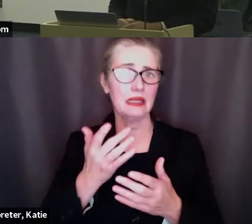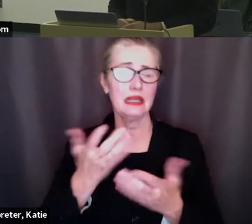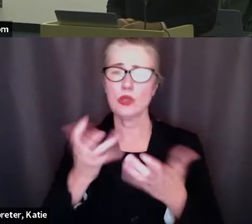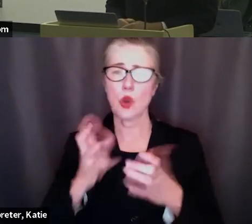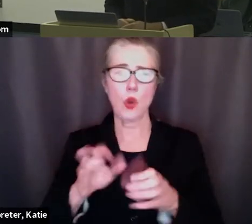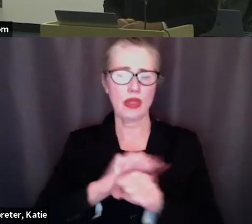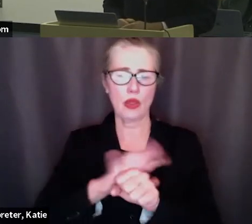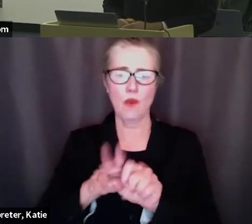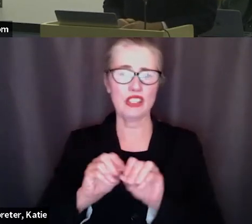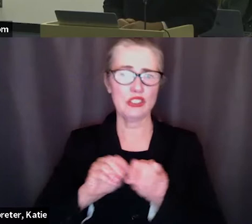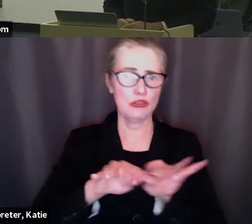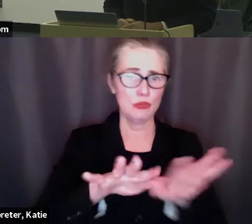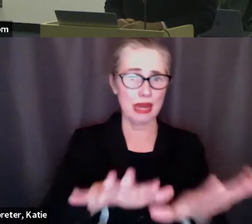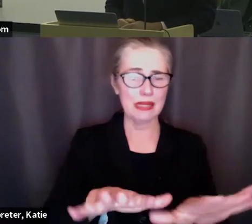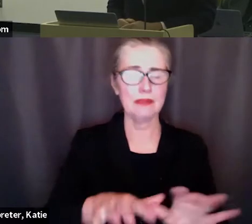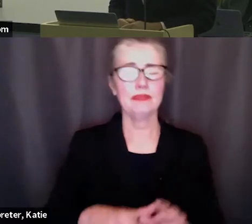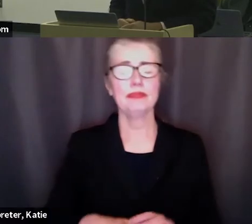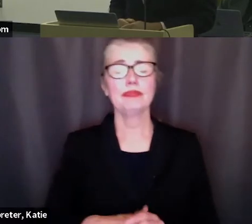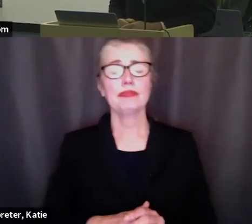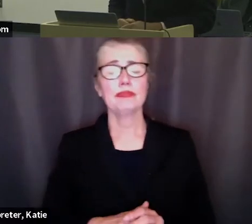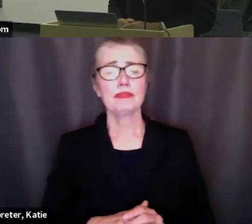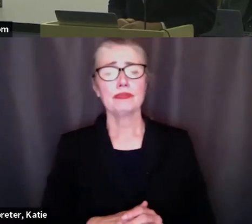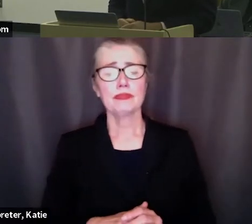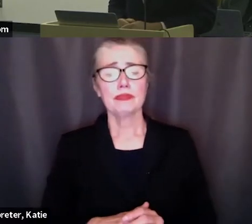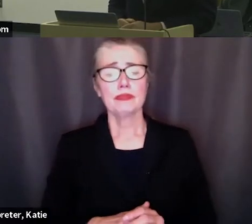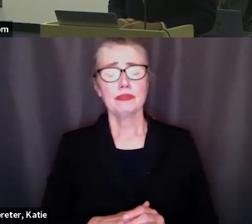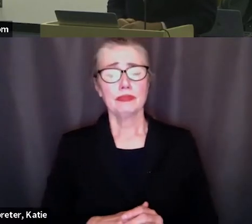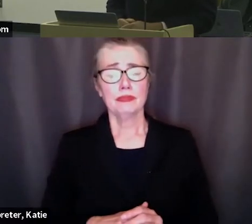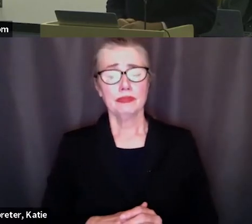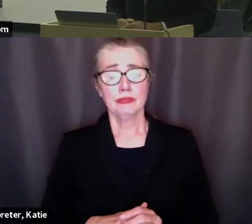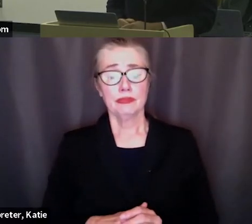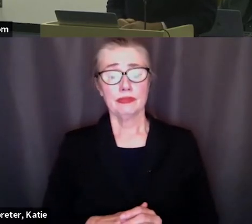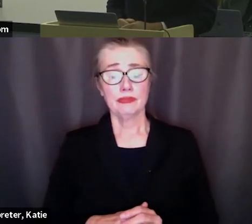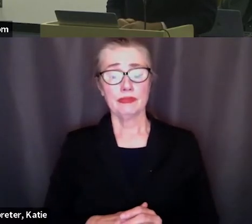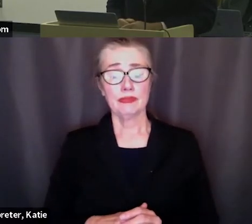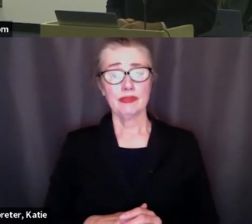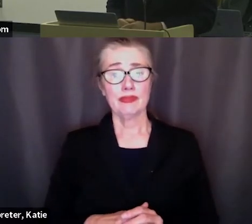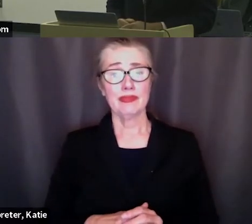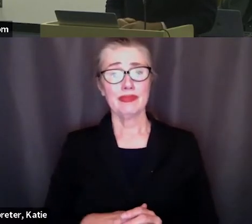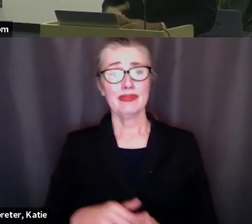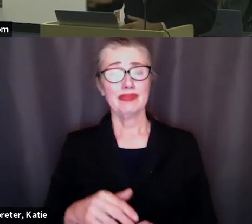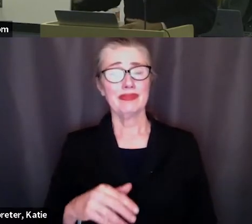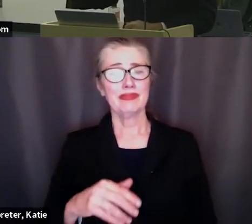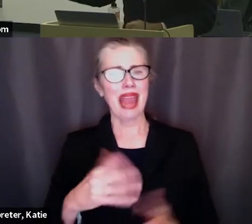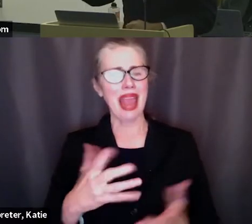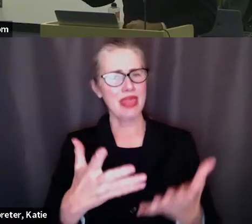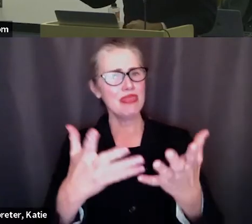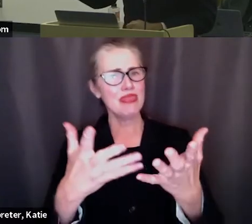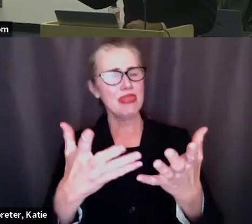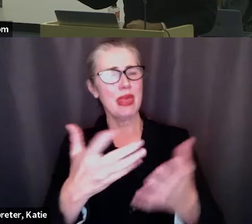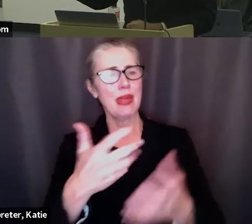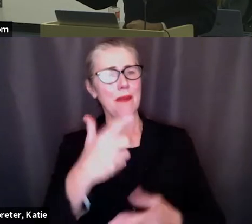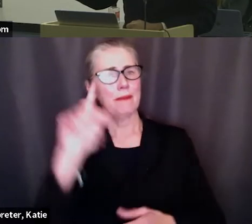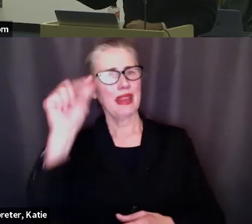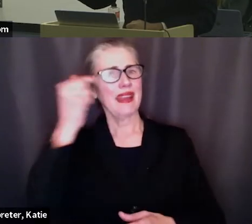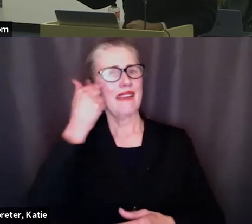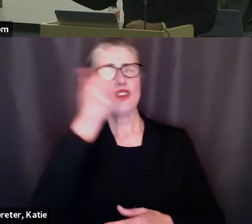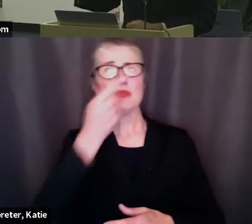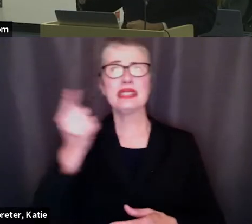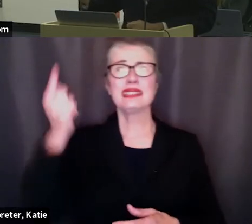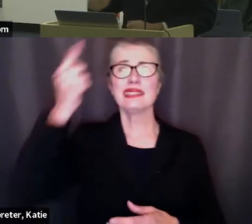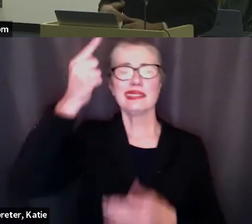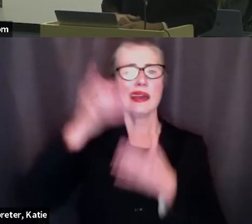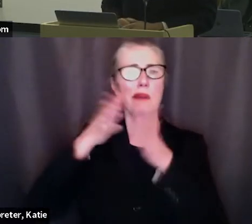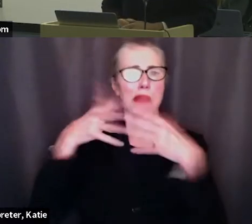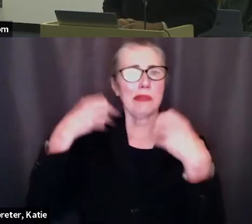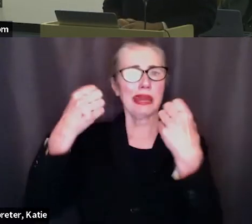asked us to do is reinforce the if the effects of you know of reinforce mitigating